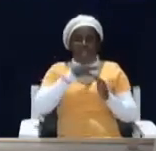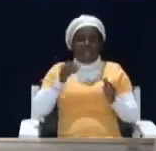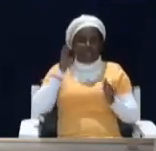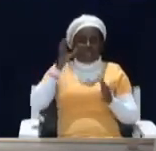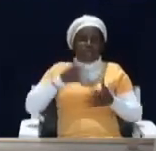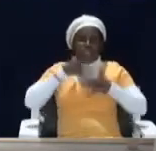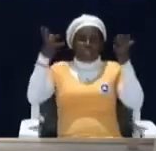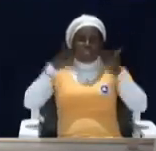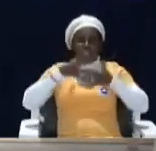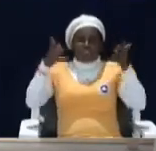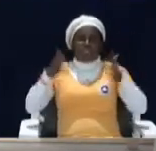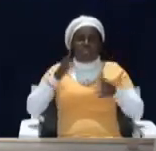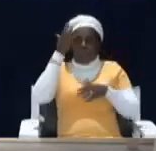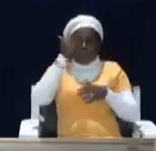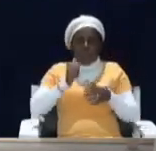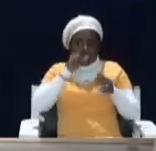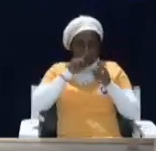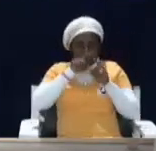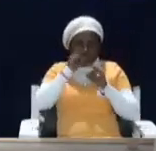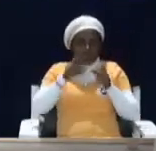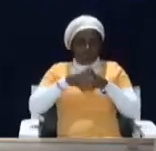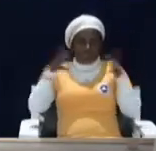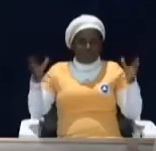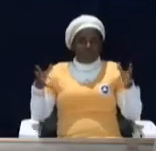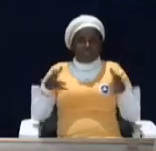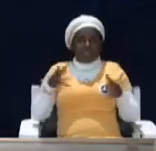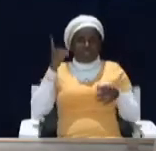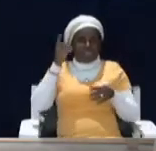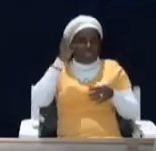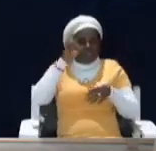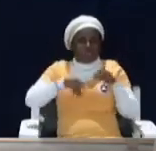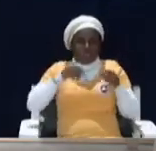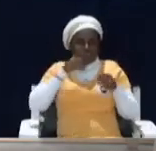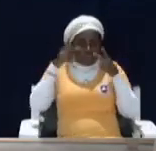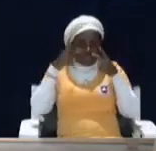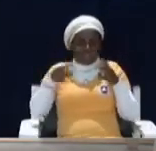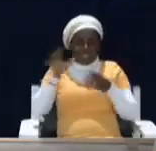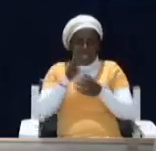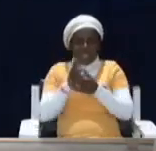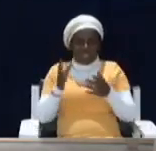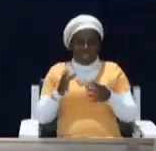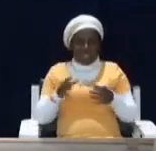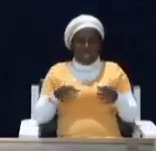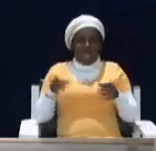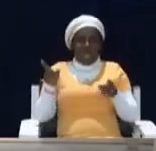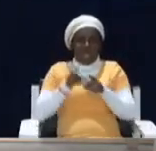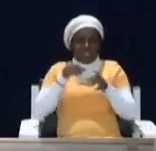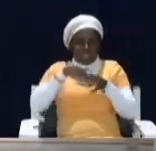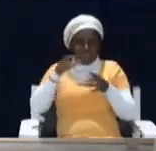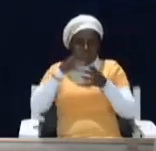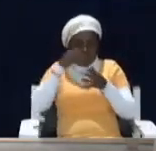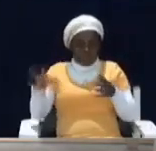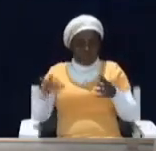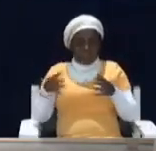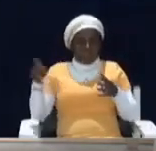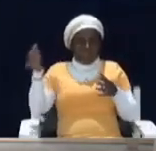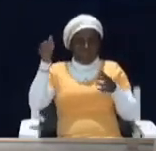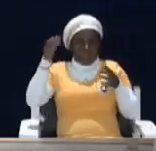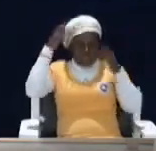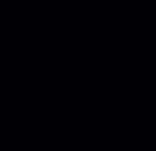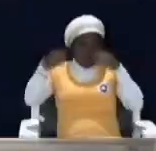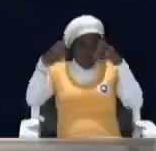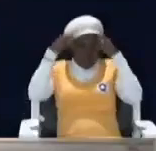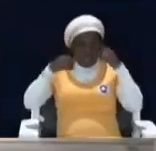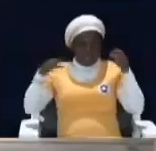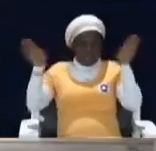he was shouting, why is this maggot so much? But he could not see their heads. At the end of the day, after they brought out the maggots, they closed his head back. Lo